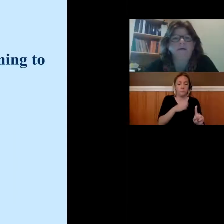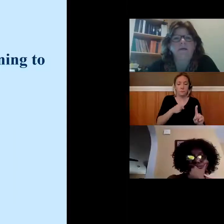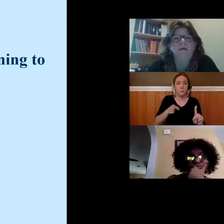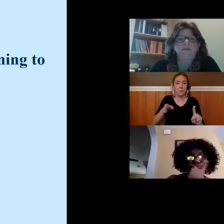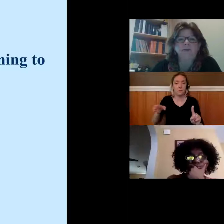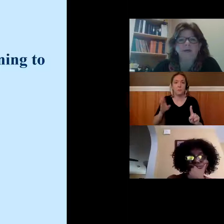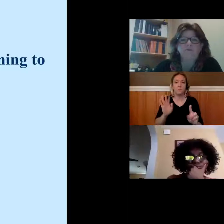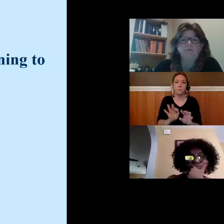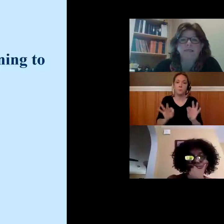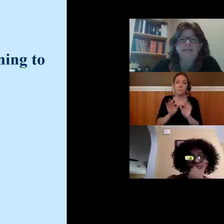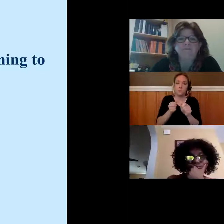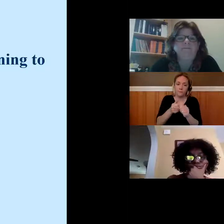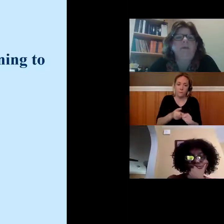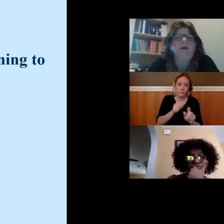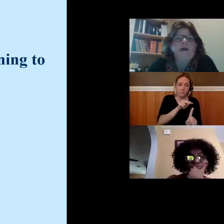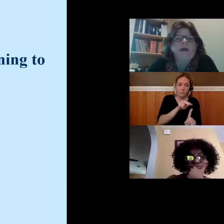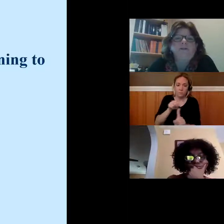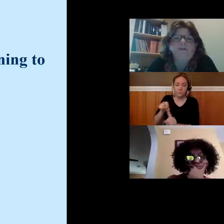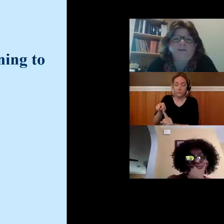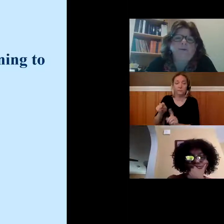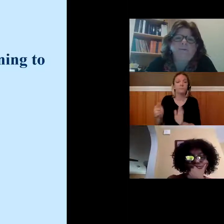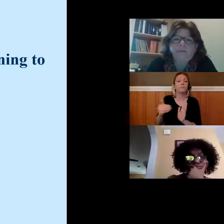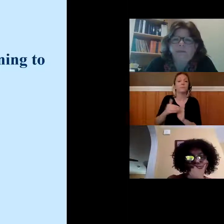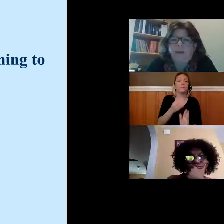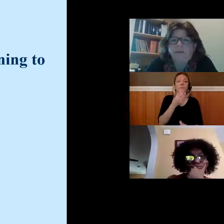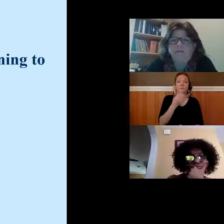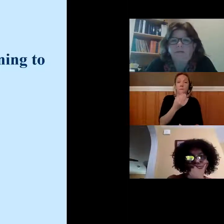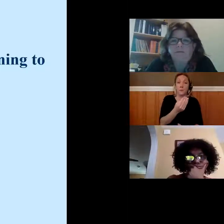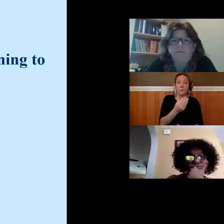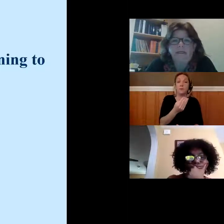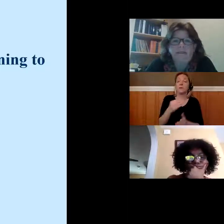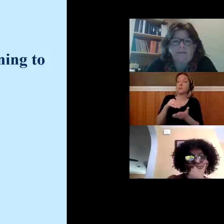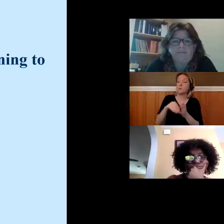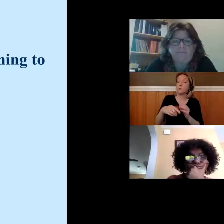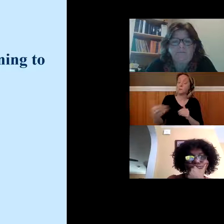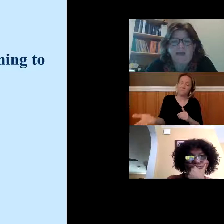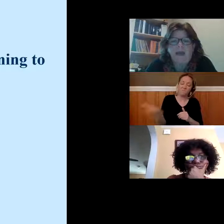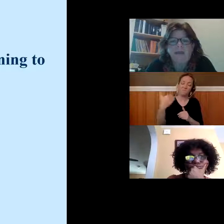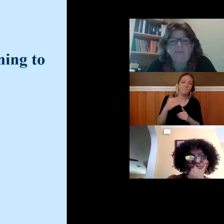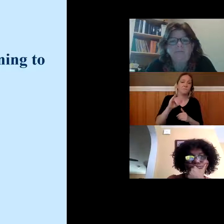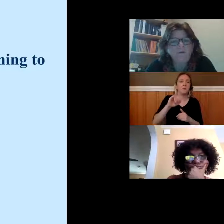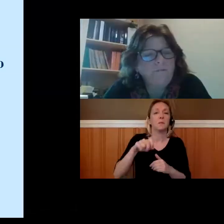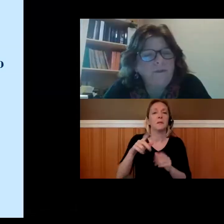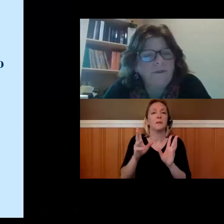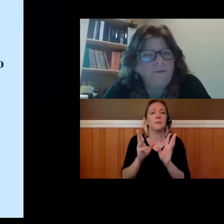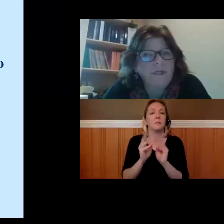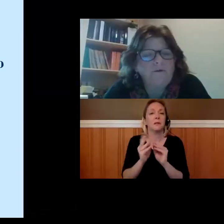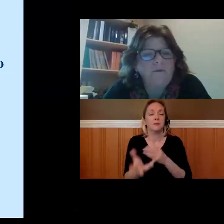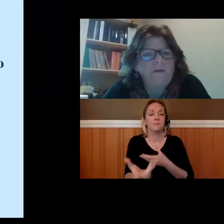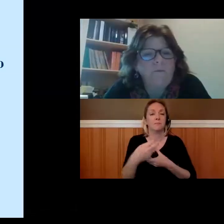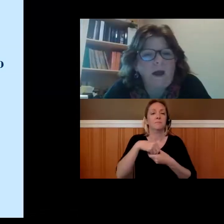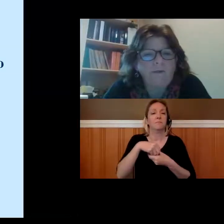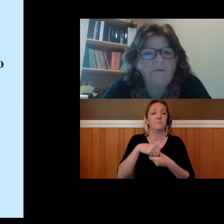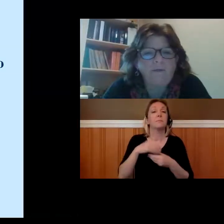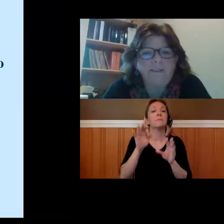So at age 14, our students start to participate in those IEP meetings. And it's important for the student to understand why